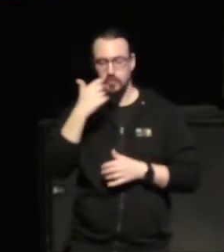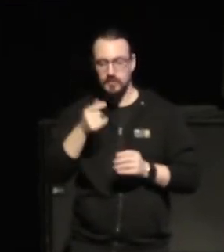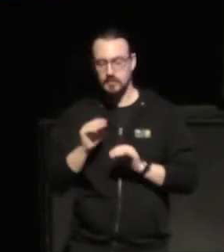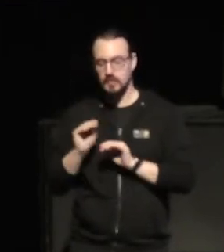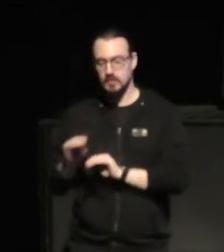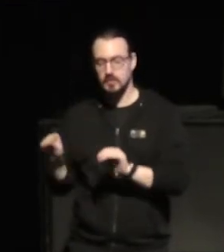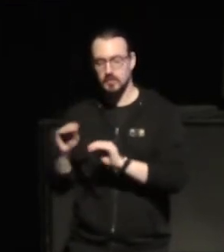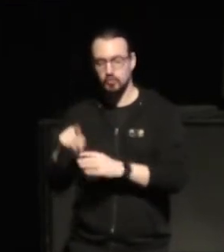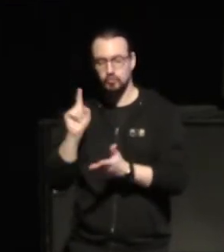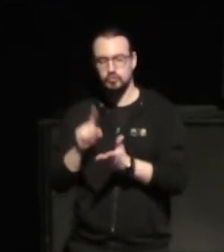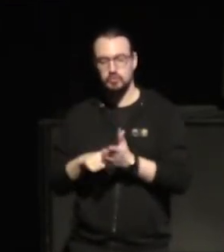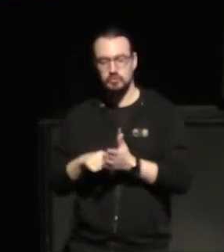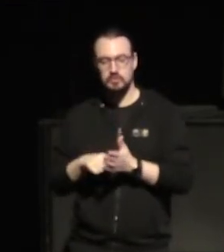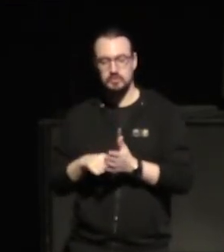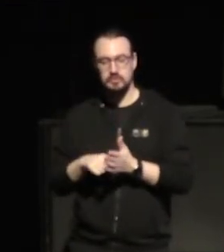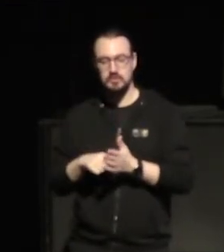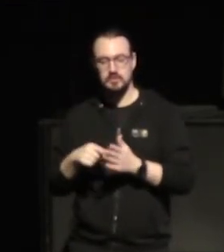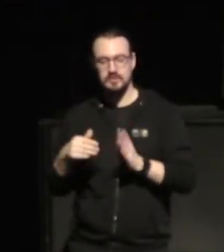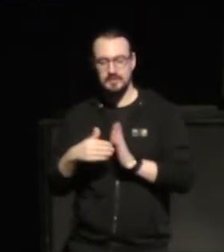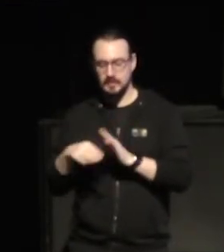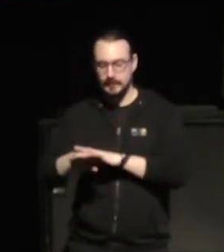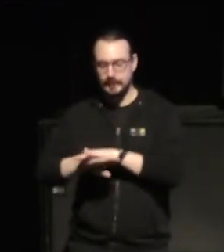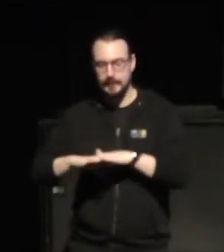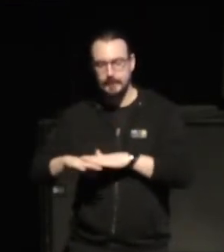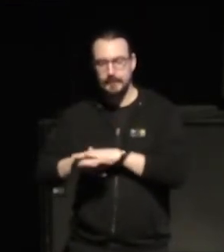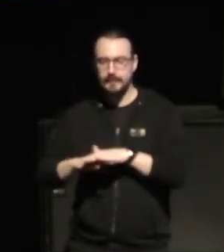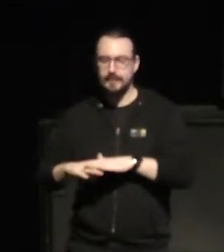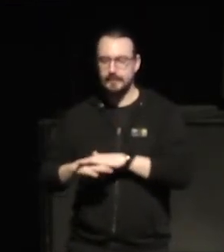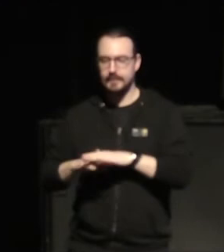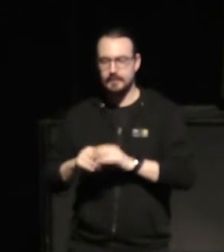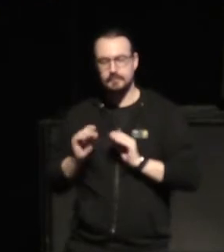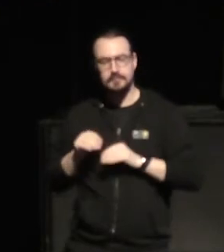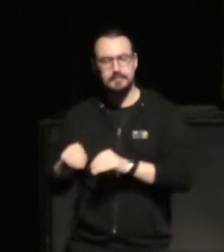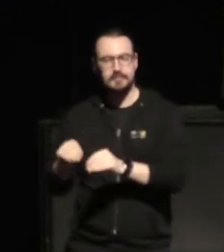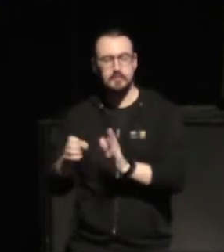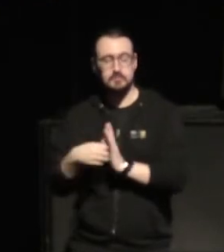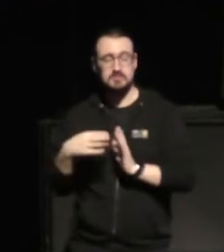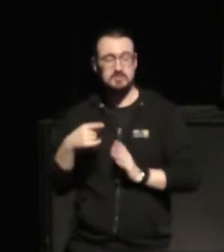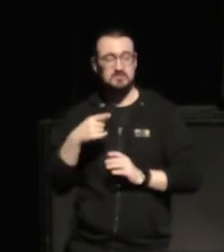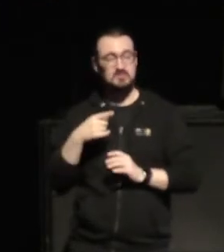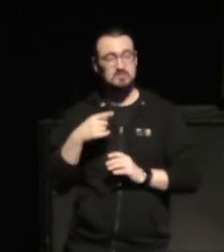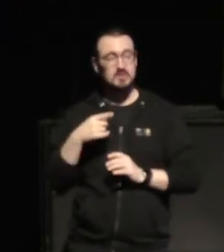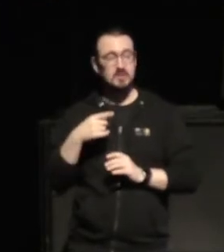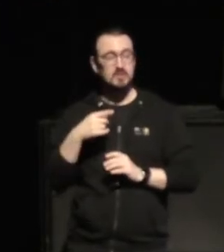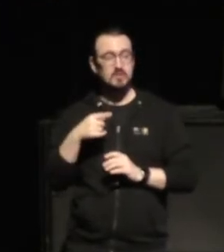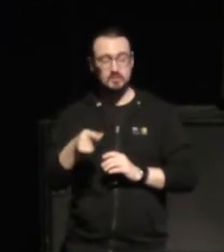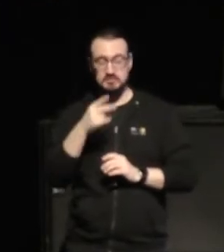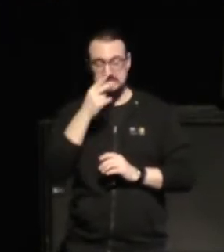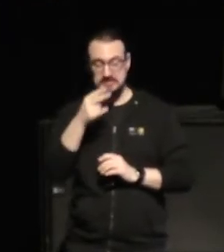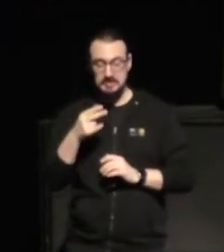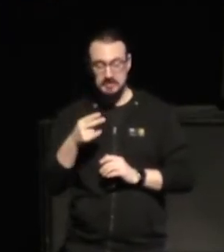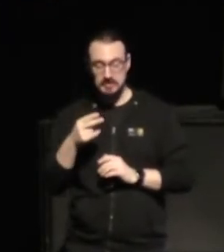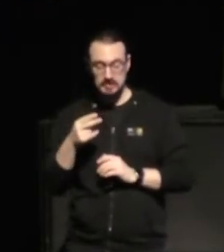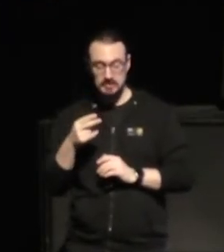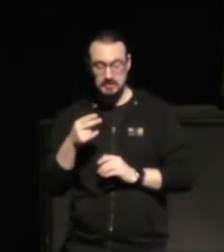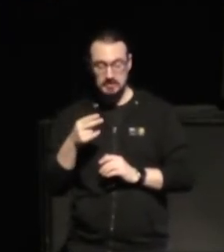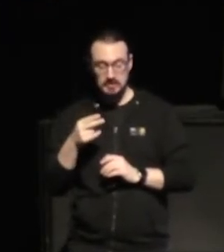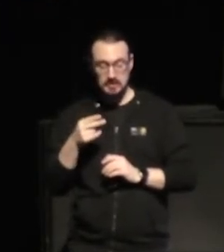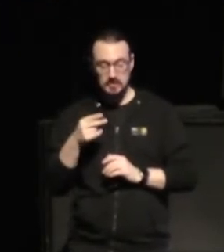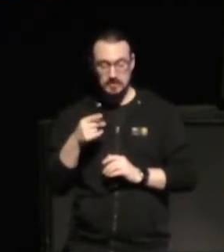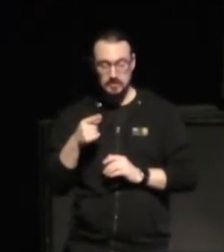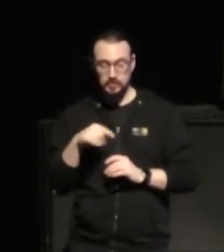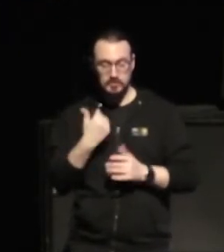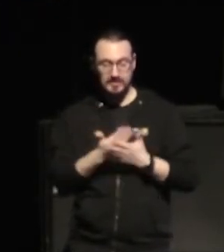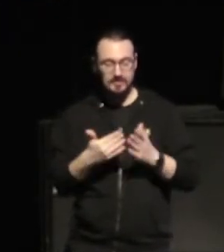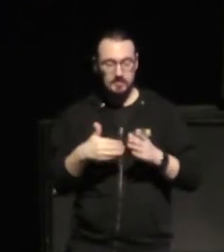peasants to go to the native seeds, because they also face the ones that they were not